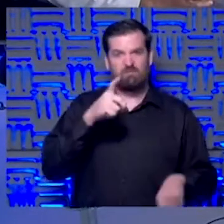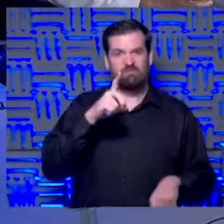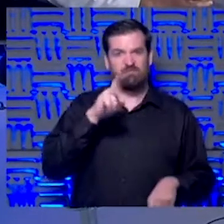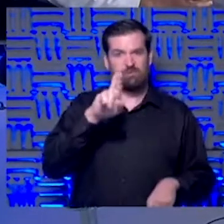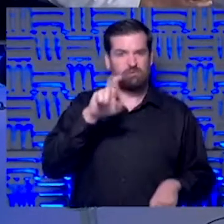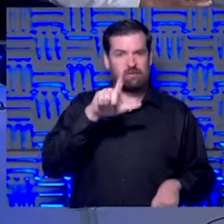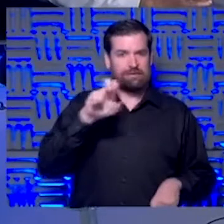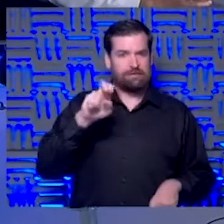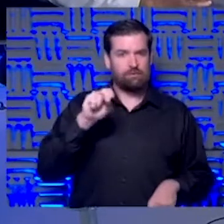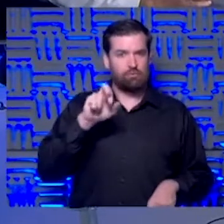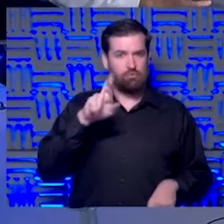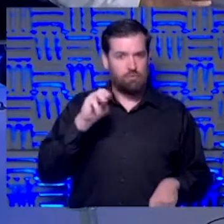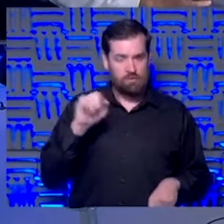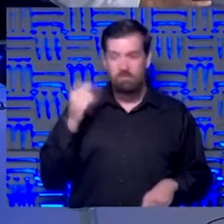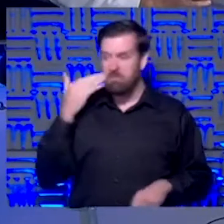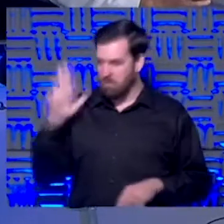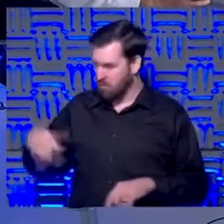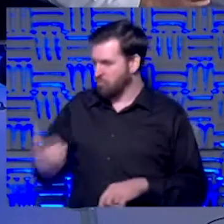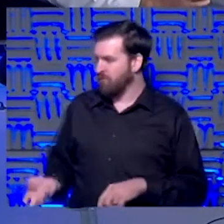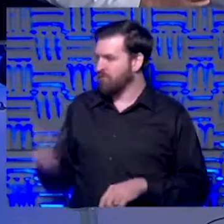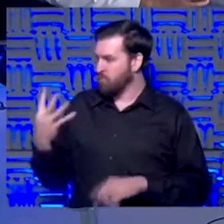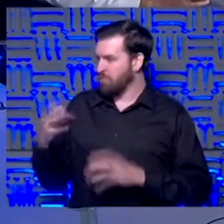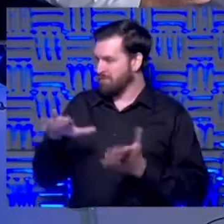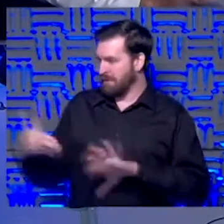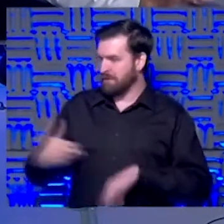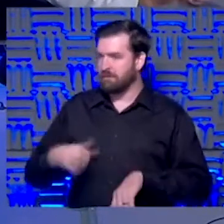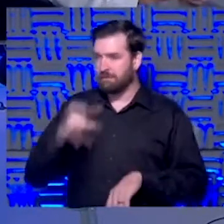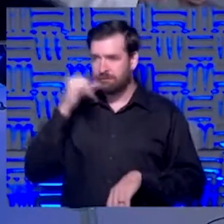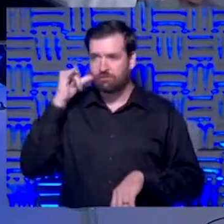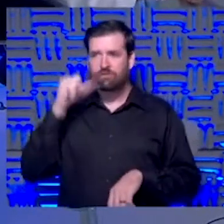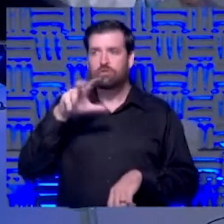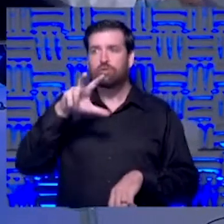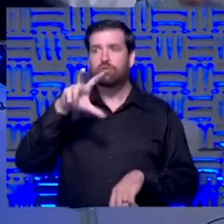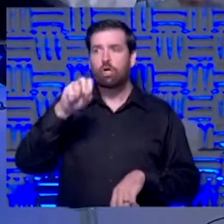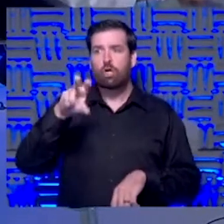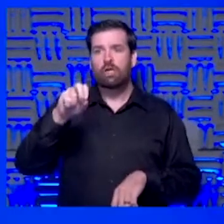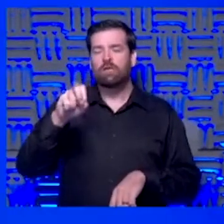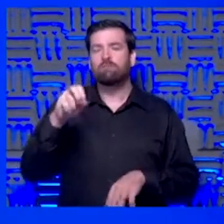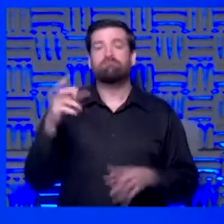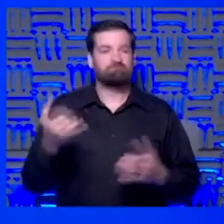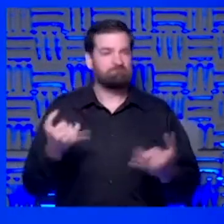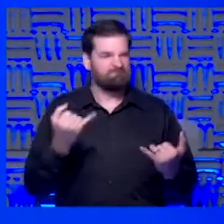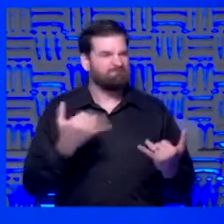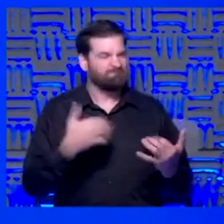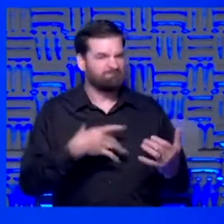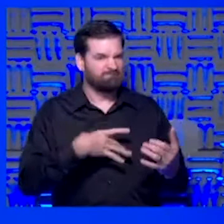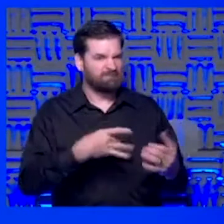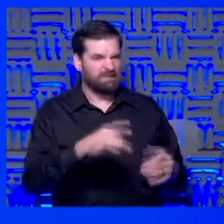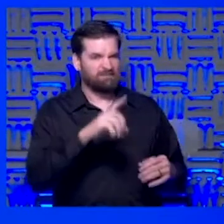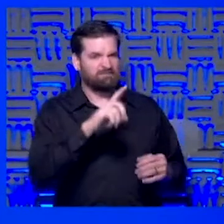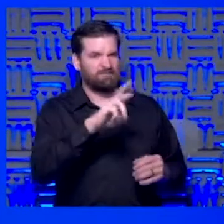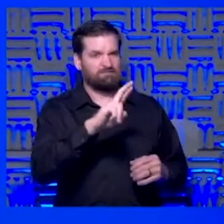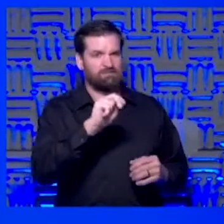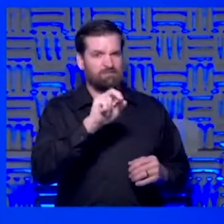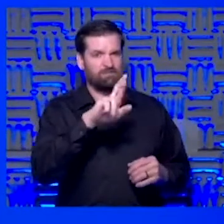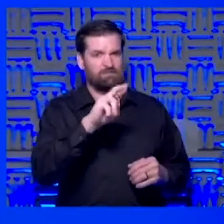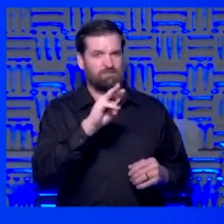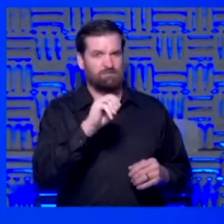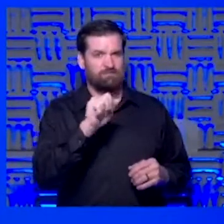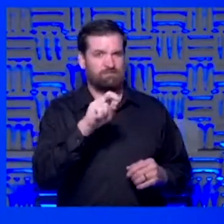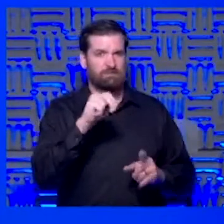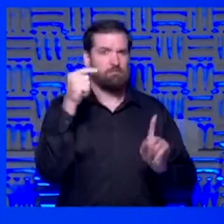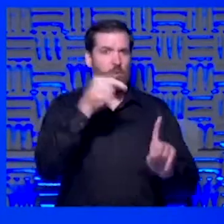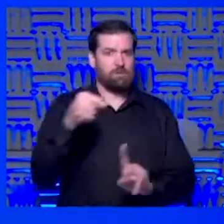it here? We know we had 4 deaths. The numbers were at 30 yesterday. Mm-hmm. What are we looking like this morning? Yeah, I like Secretary Norman's point about